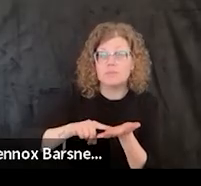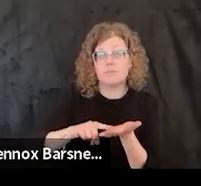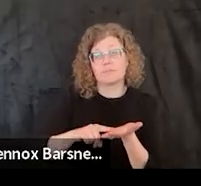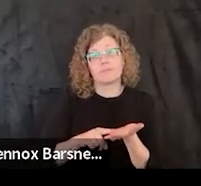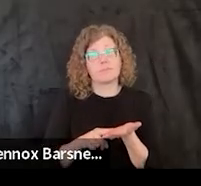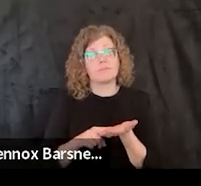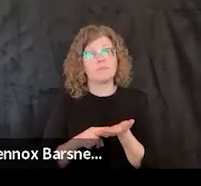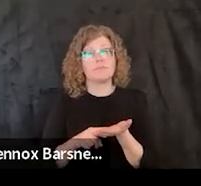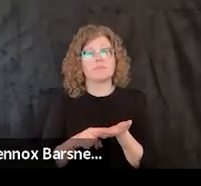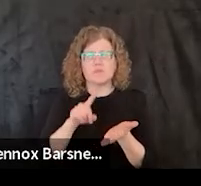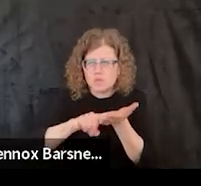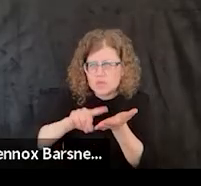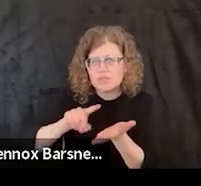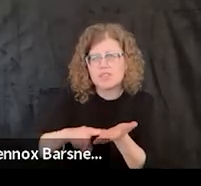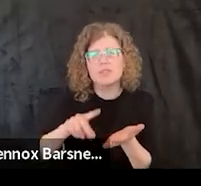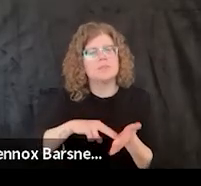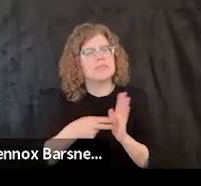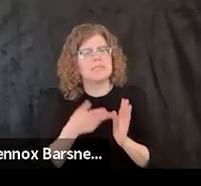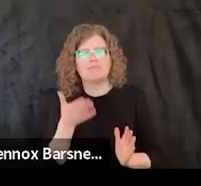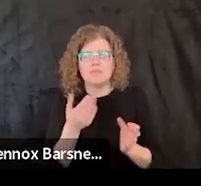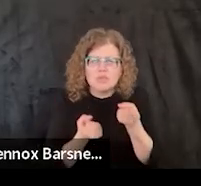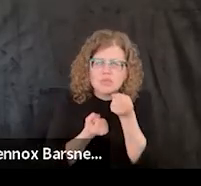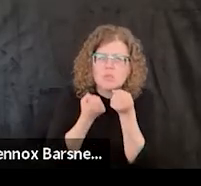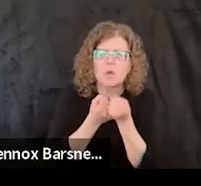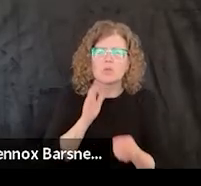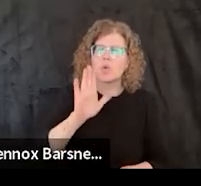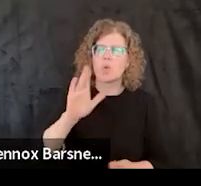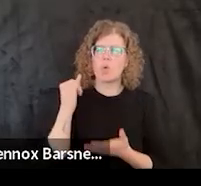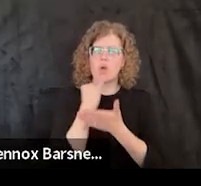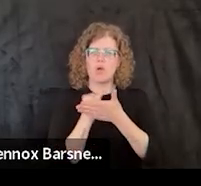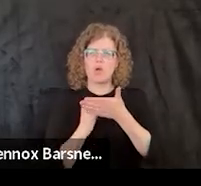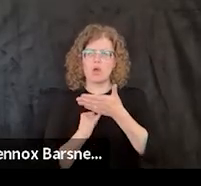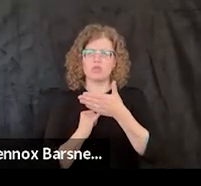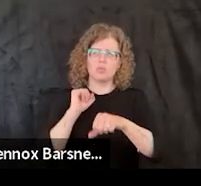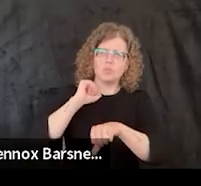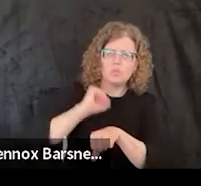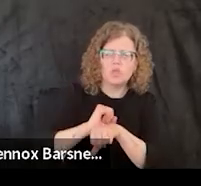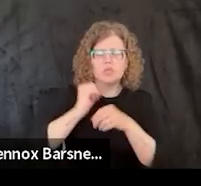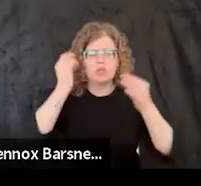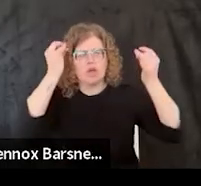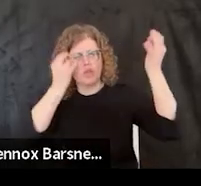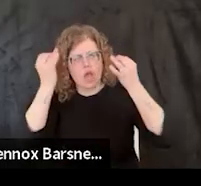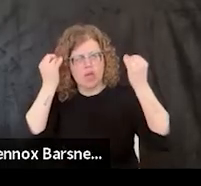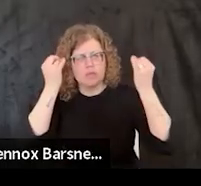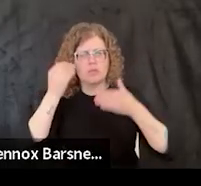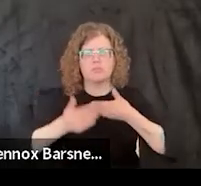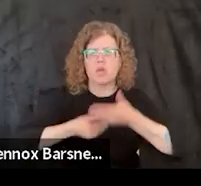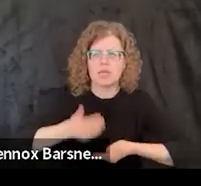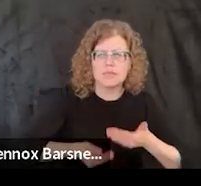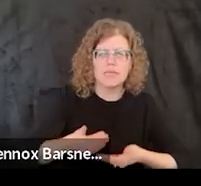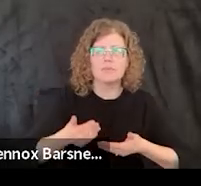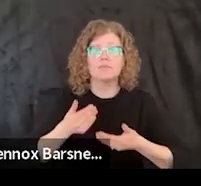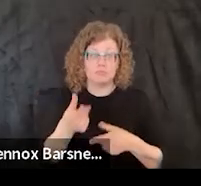projects to inform your artistic work, processes, approaches, etc. Creation or production of work,